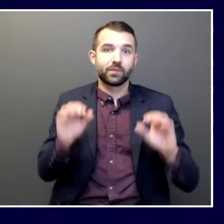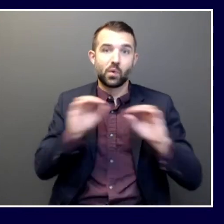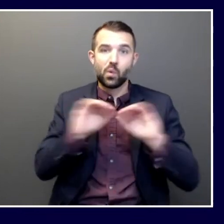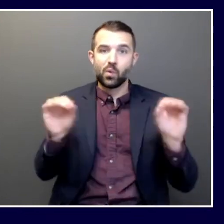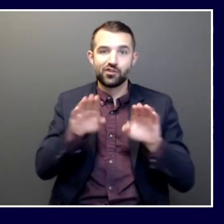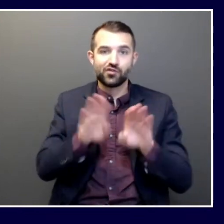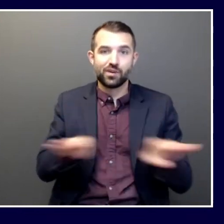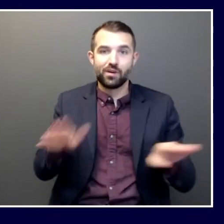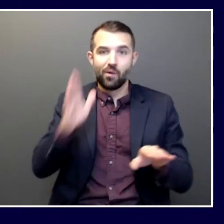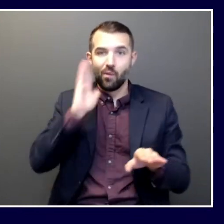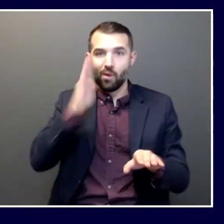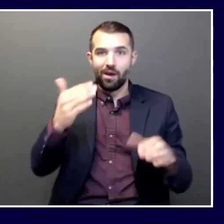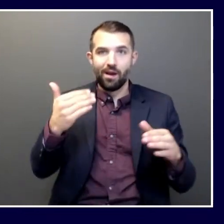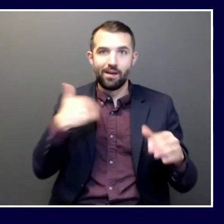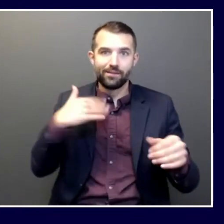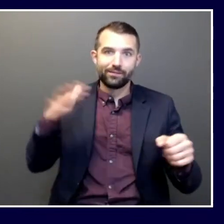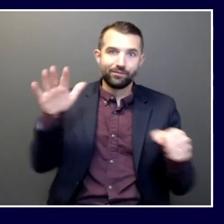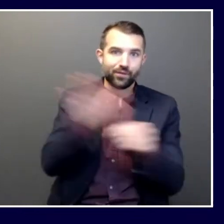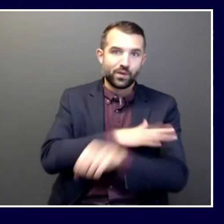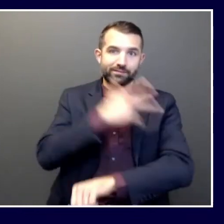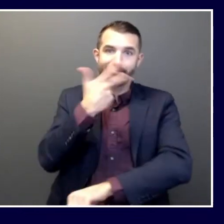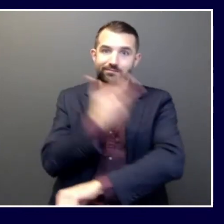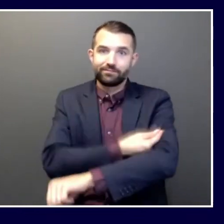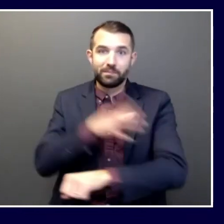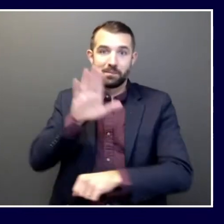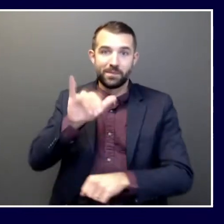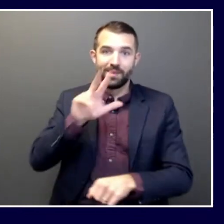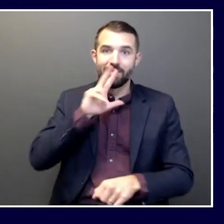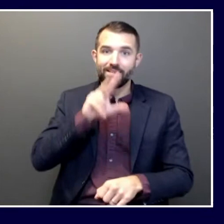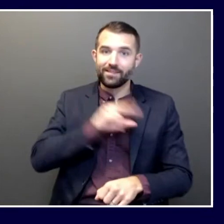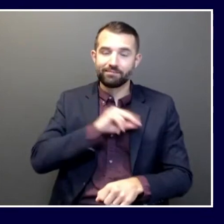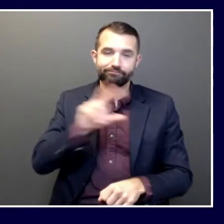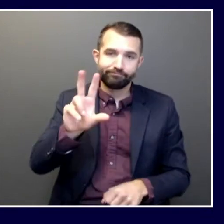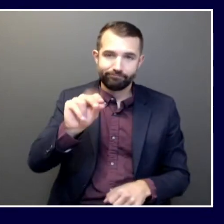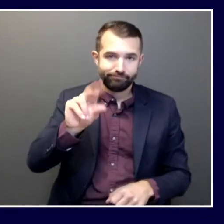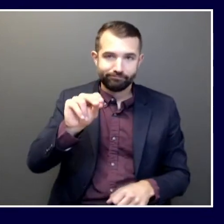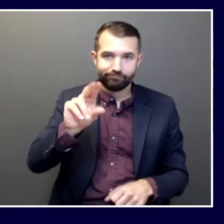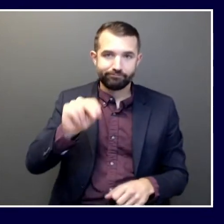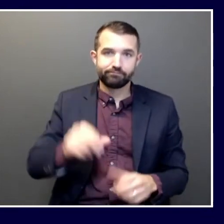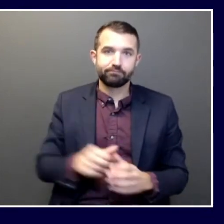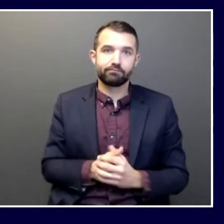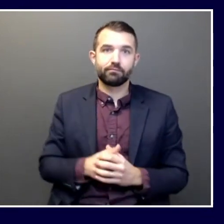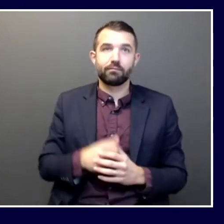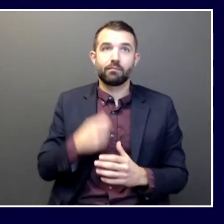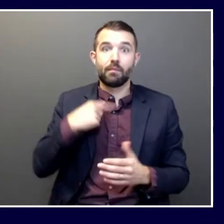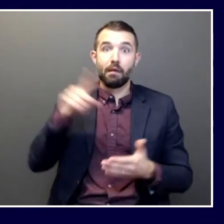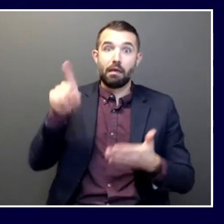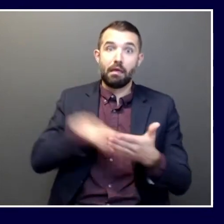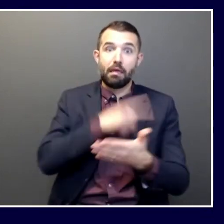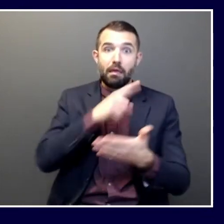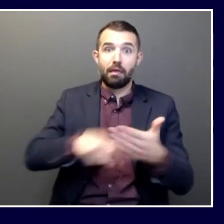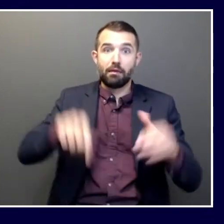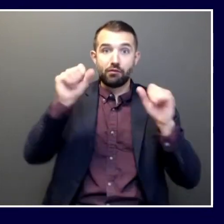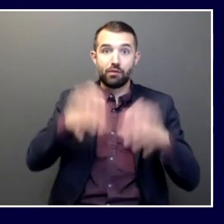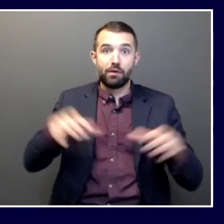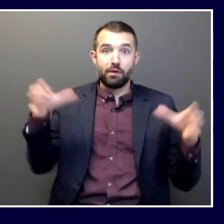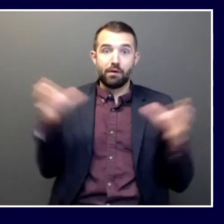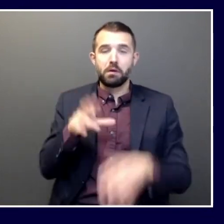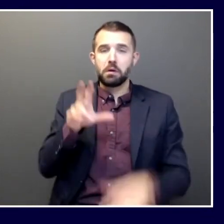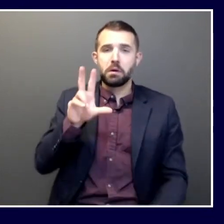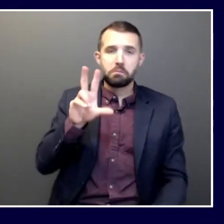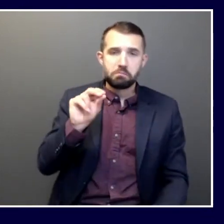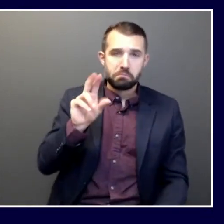vaccinated by Thanksgiving. That's not a reason to put it off, and I know you're not suggesting that, but it's a reason to